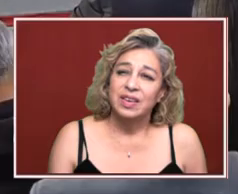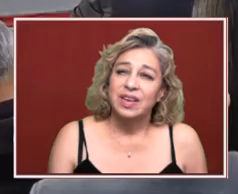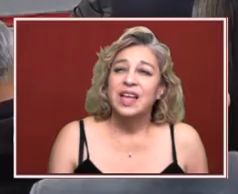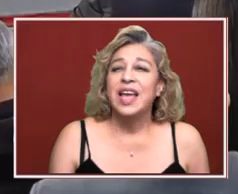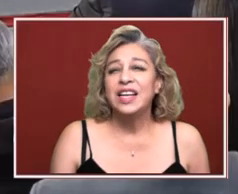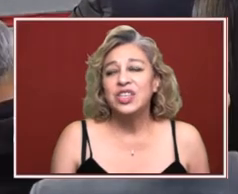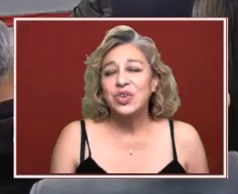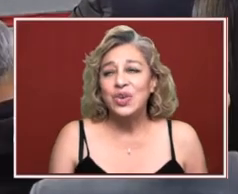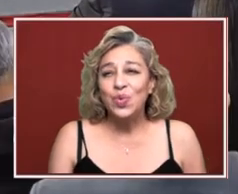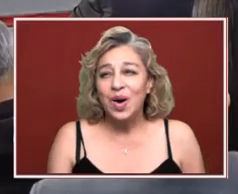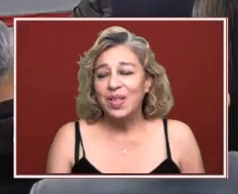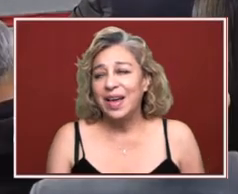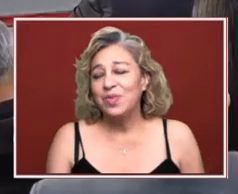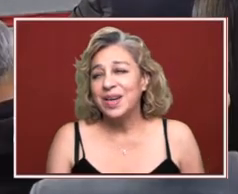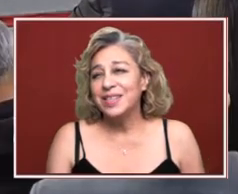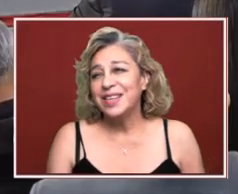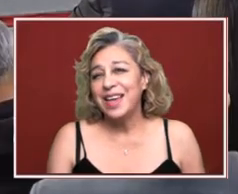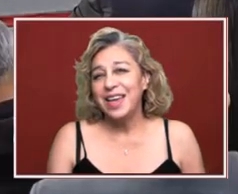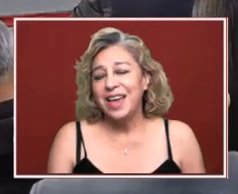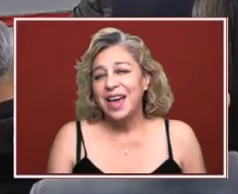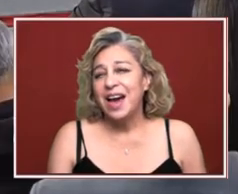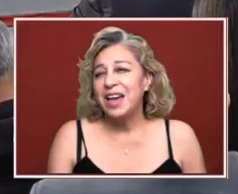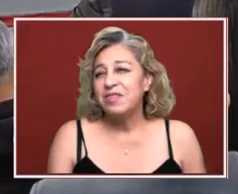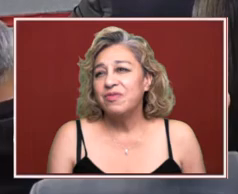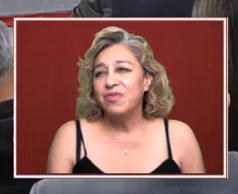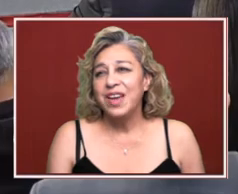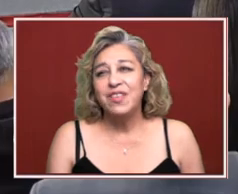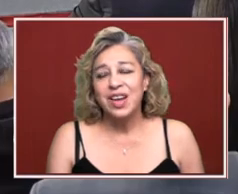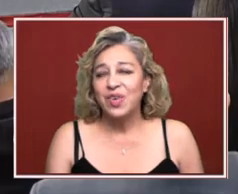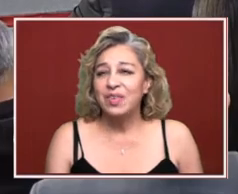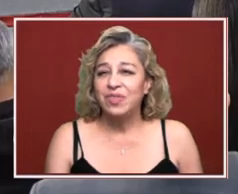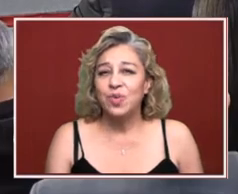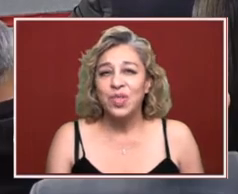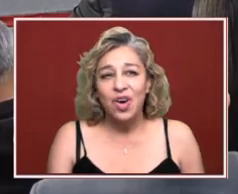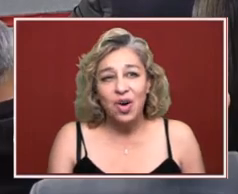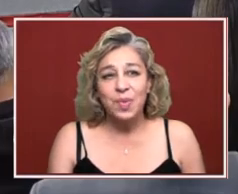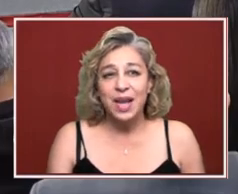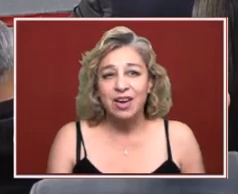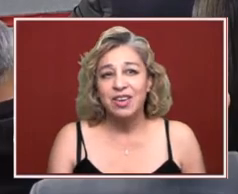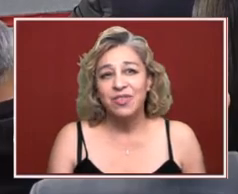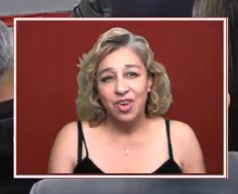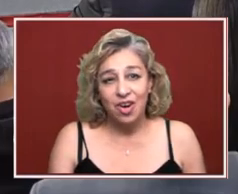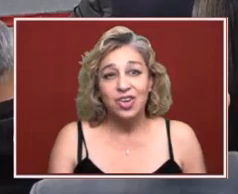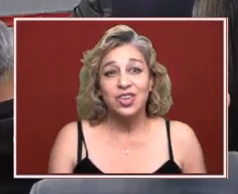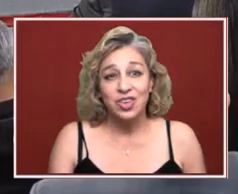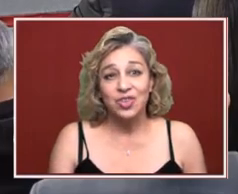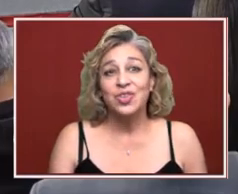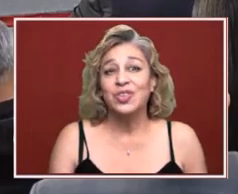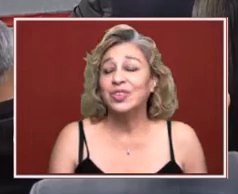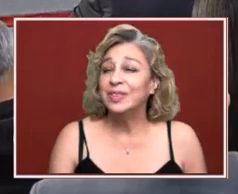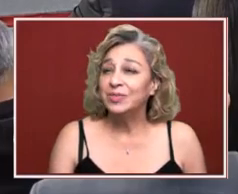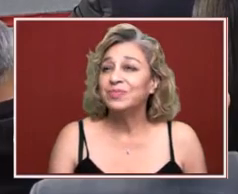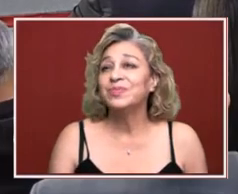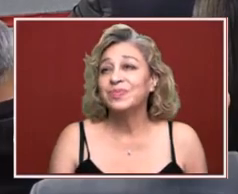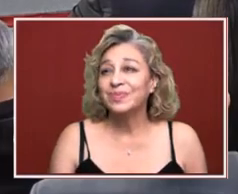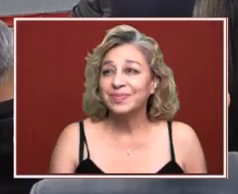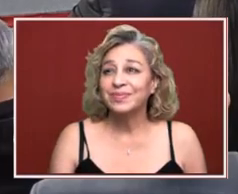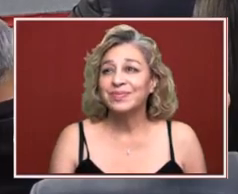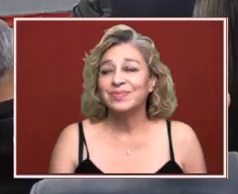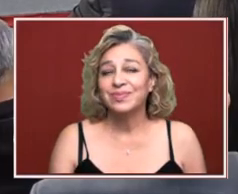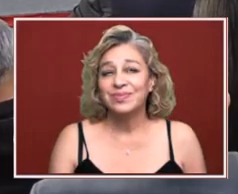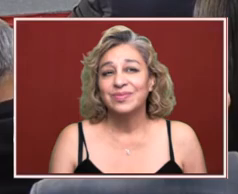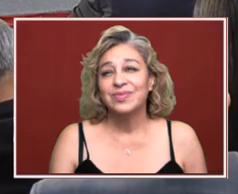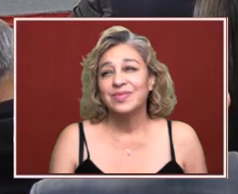hacen. And to you all, I want to say, I am very grateful with all my heart for all you do.